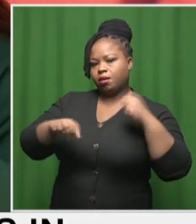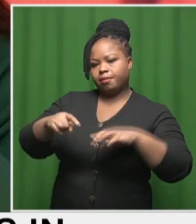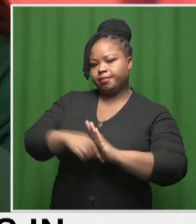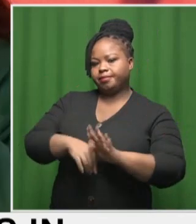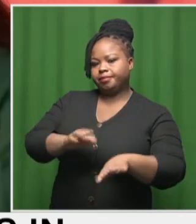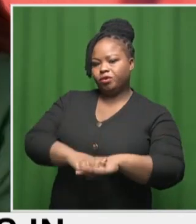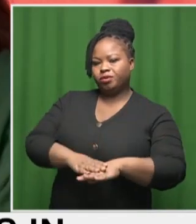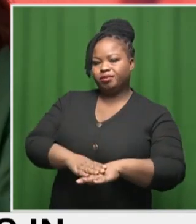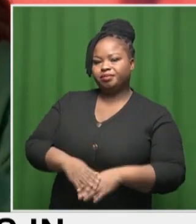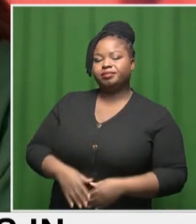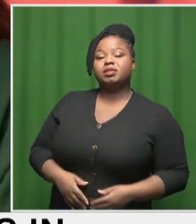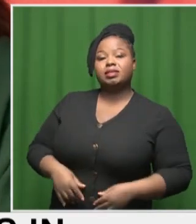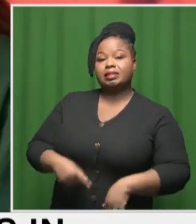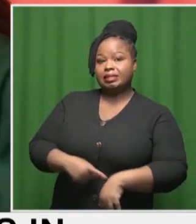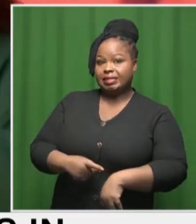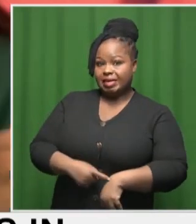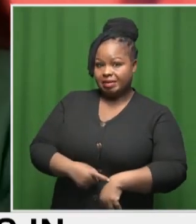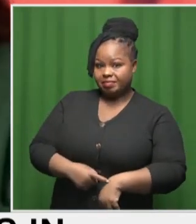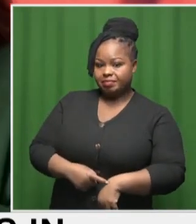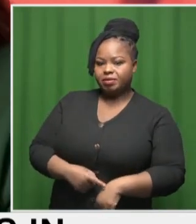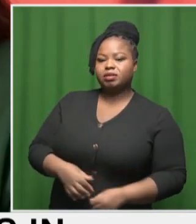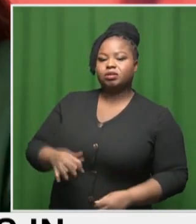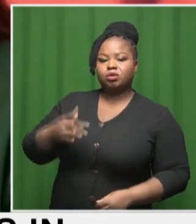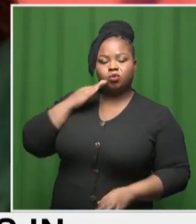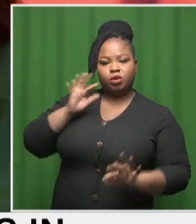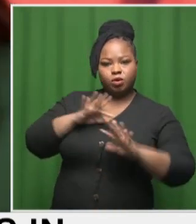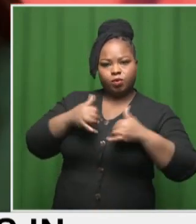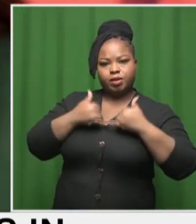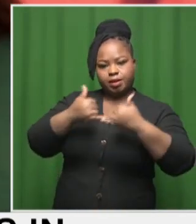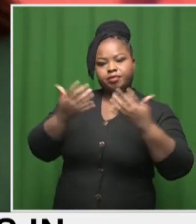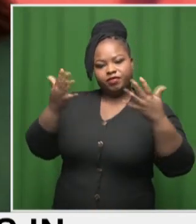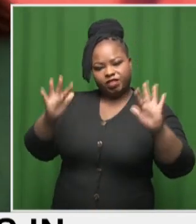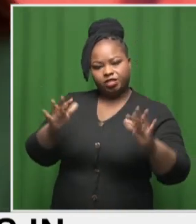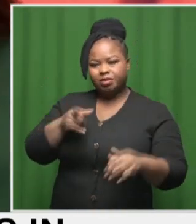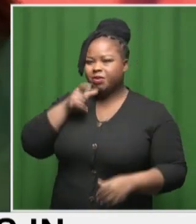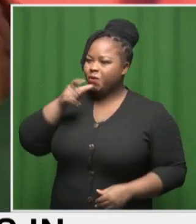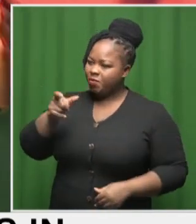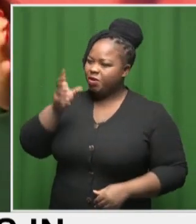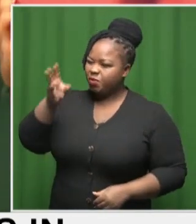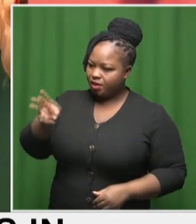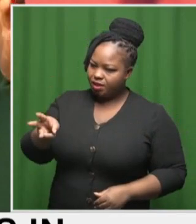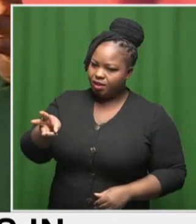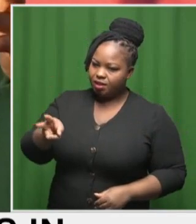say, at the right time, at the right moment, after this World Cup, I will comment.